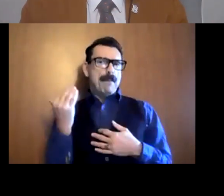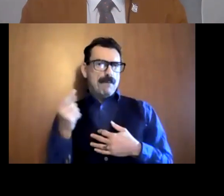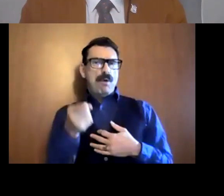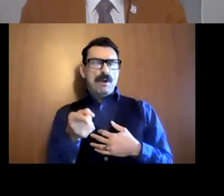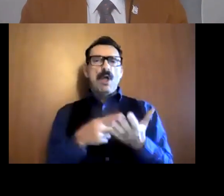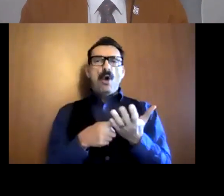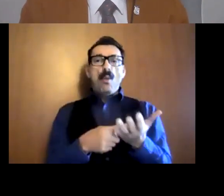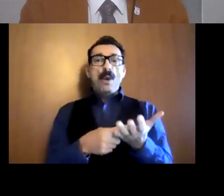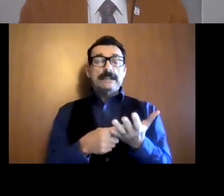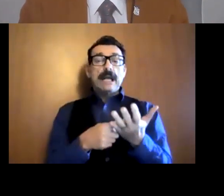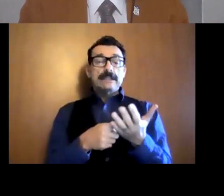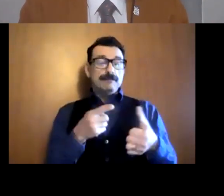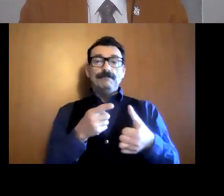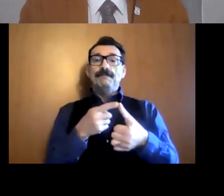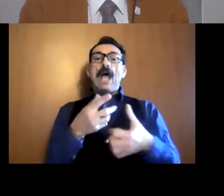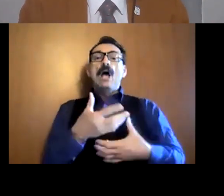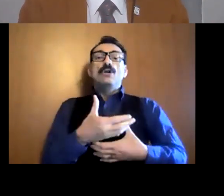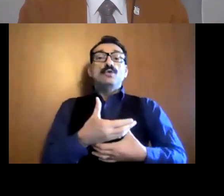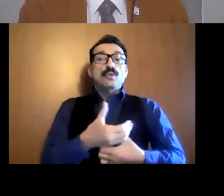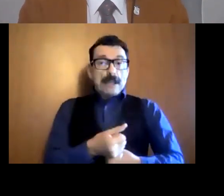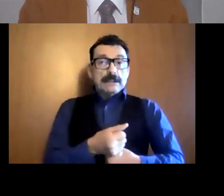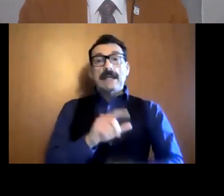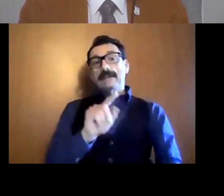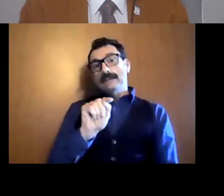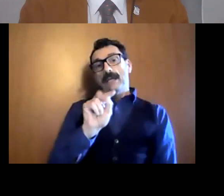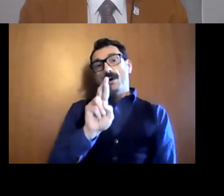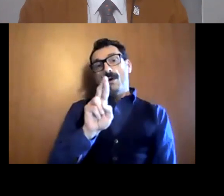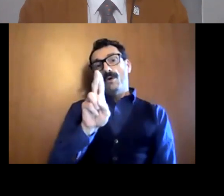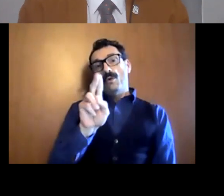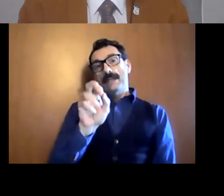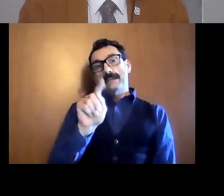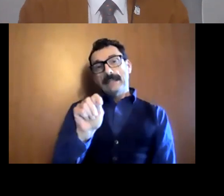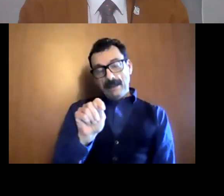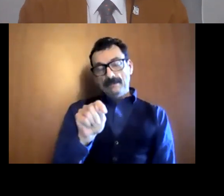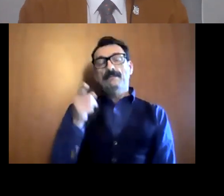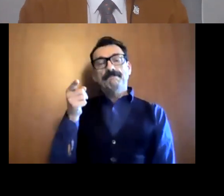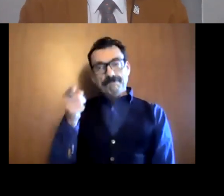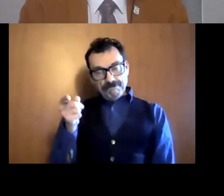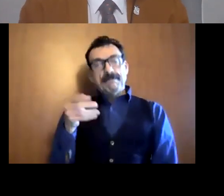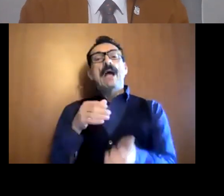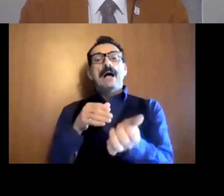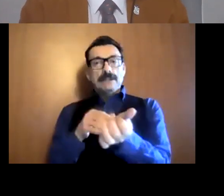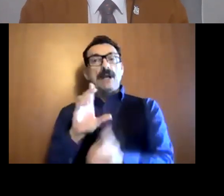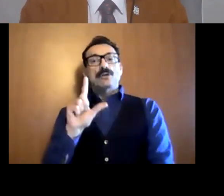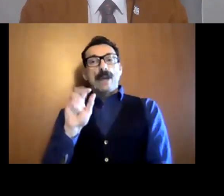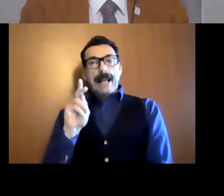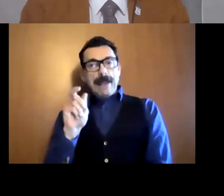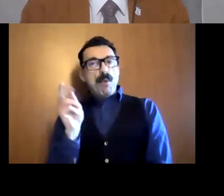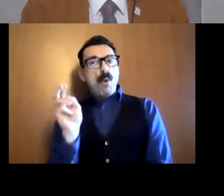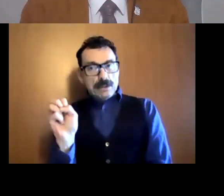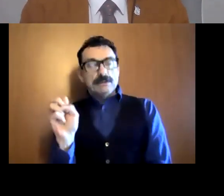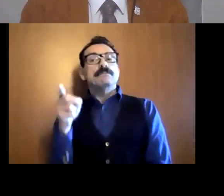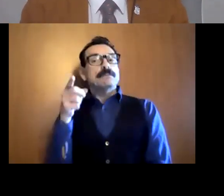about trust, and Dr. Clayborne made it clear that this is something that has